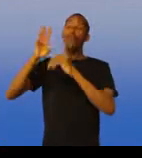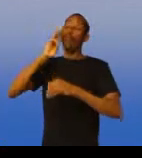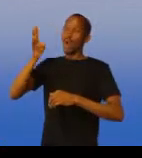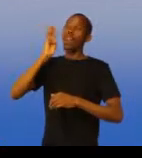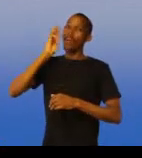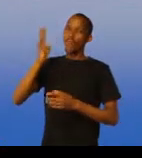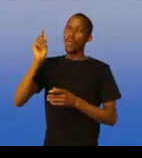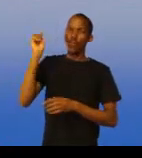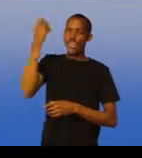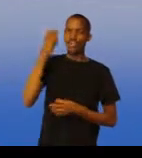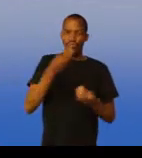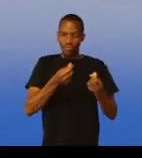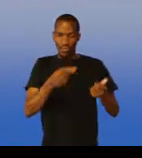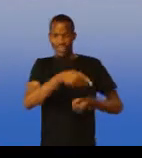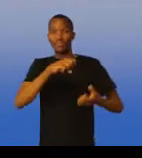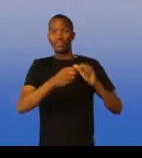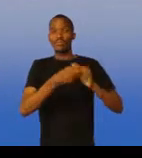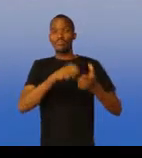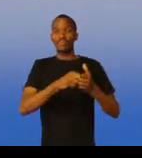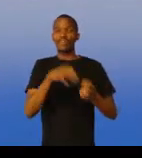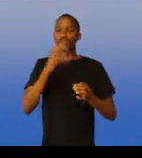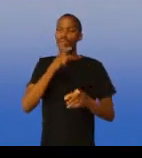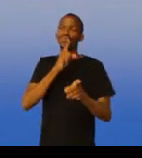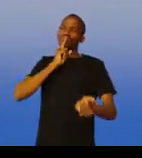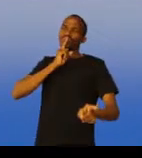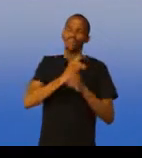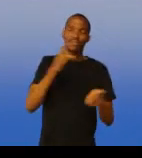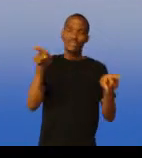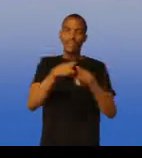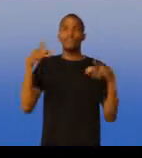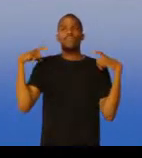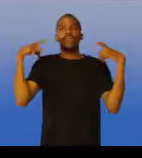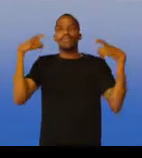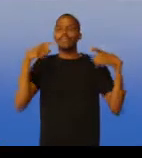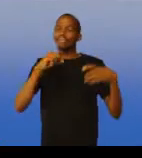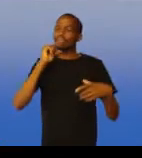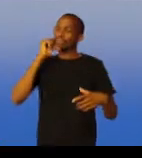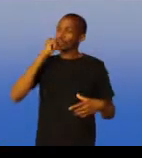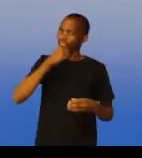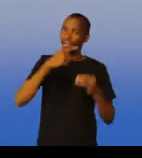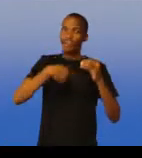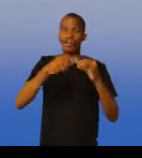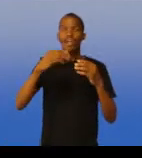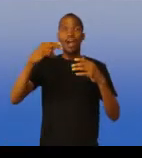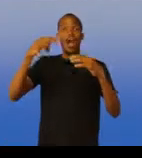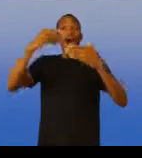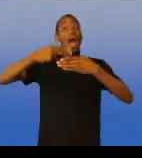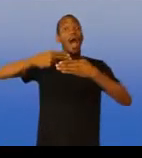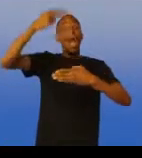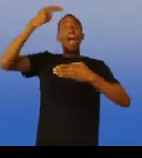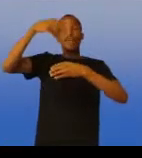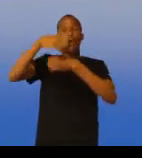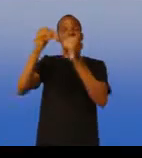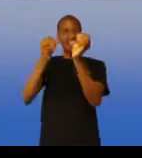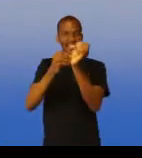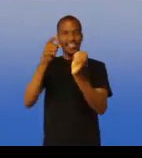the epidemic is the commitment by the government from the highest office, and